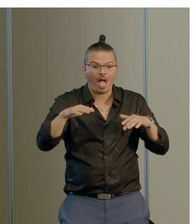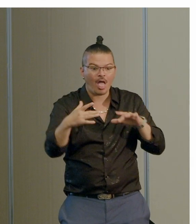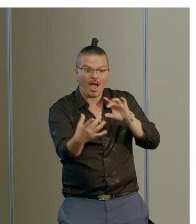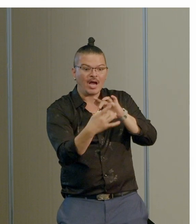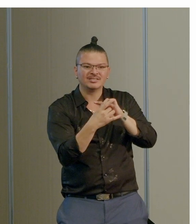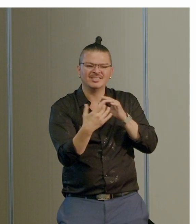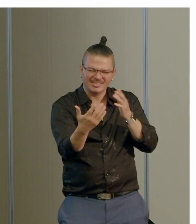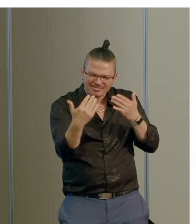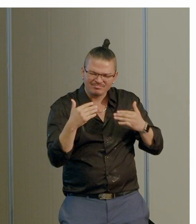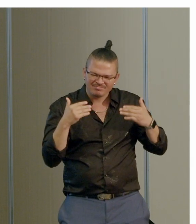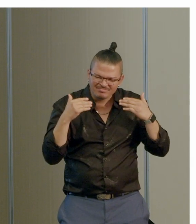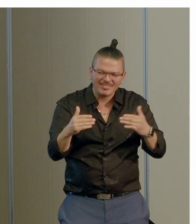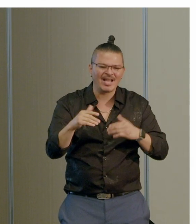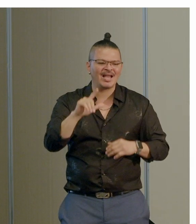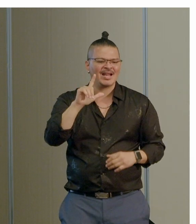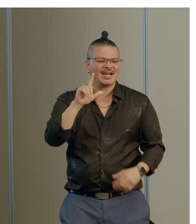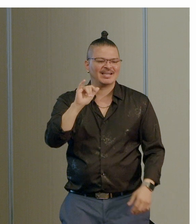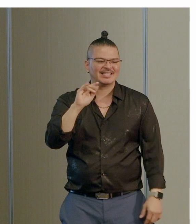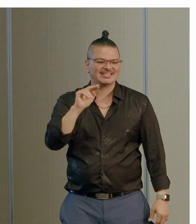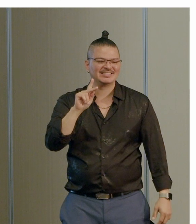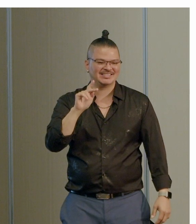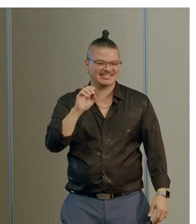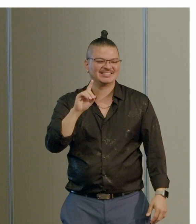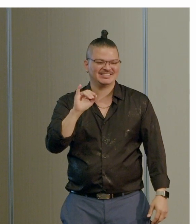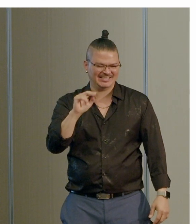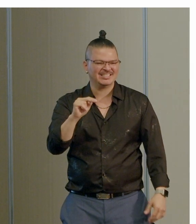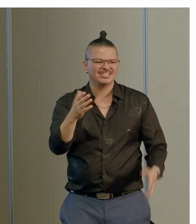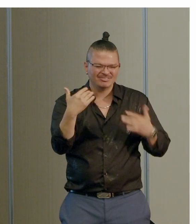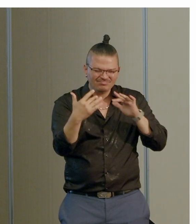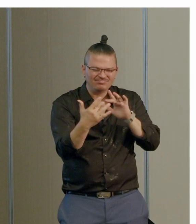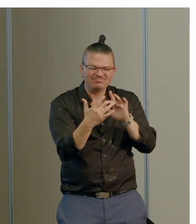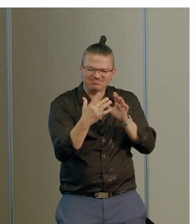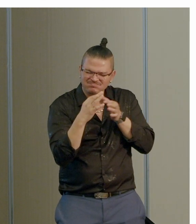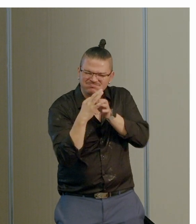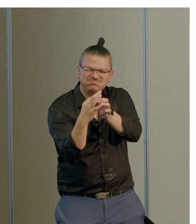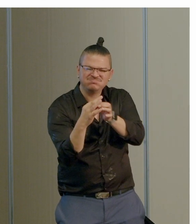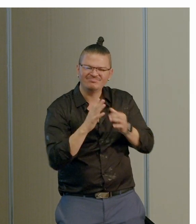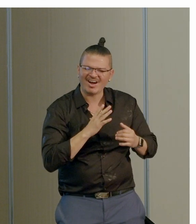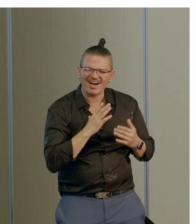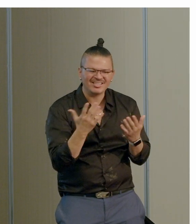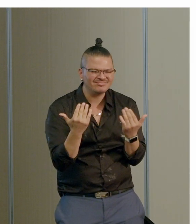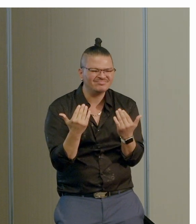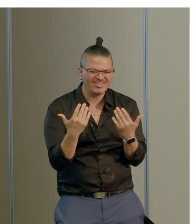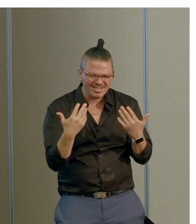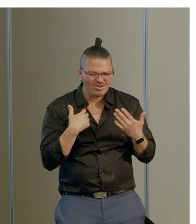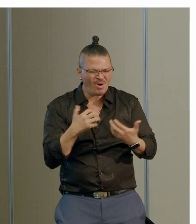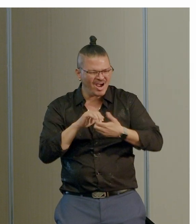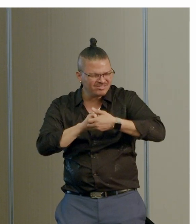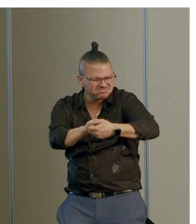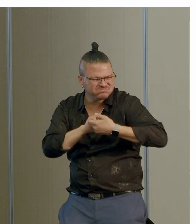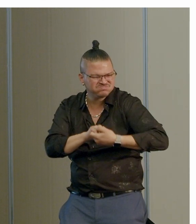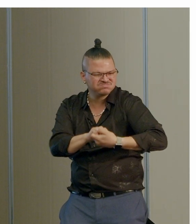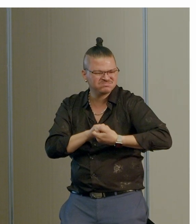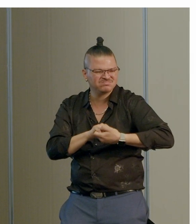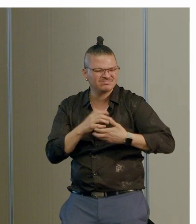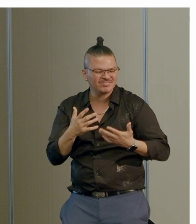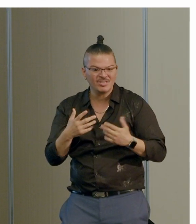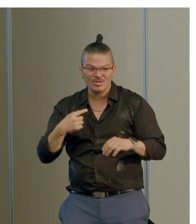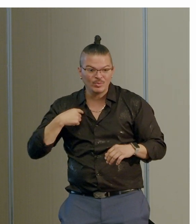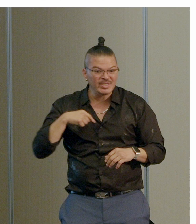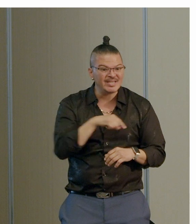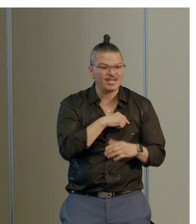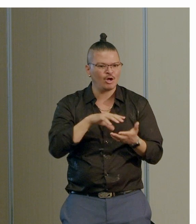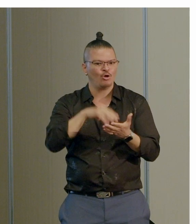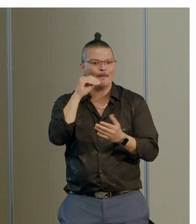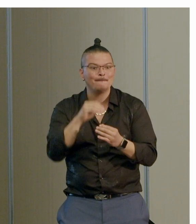CSUN directory. I would love to connect. I would love to collaborate because we can learn so much working